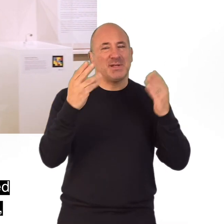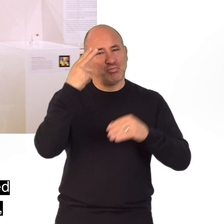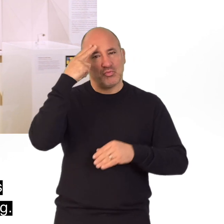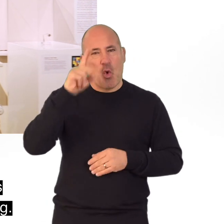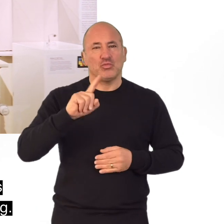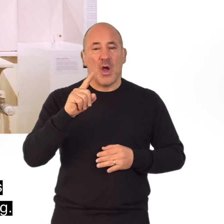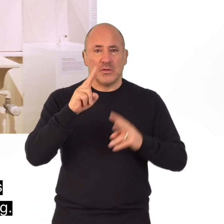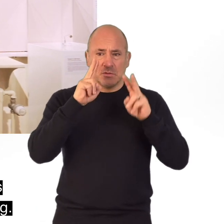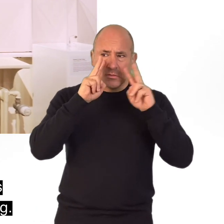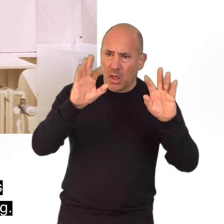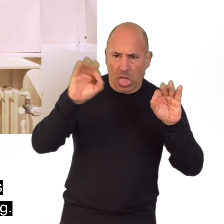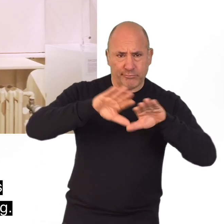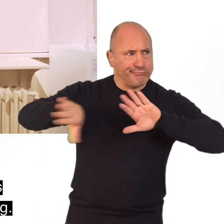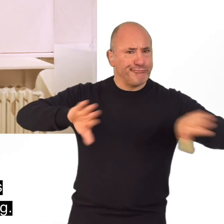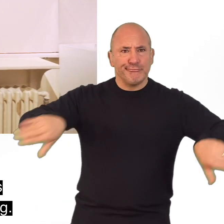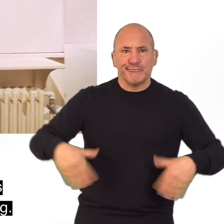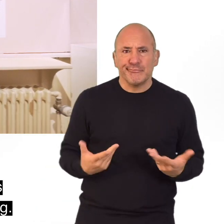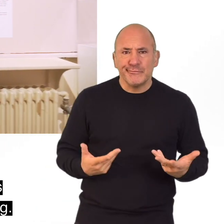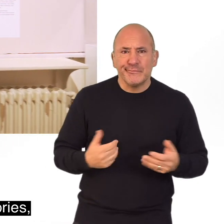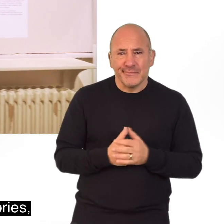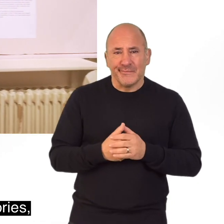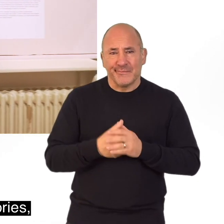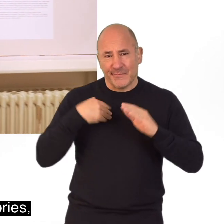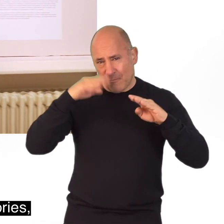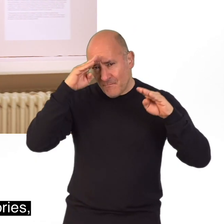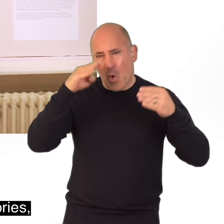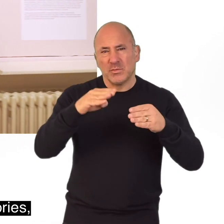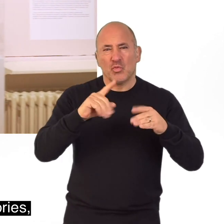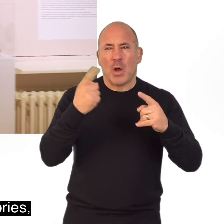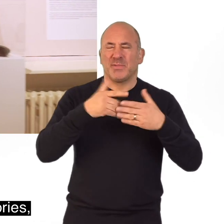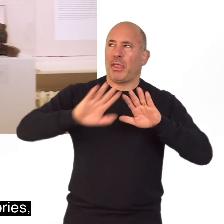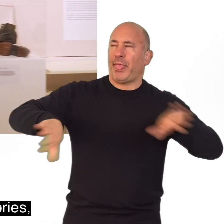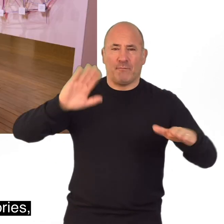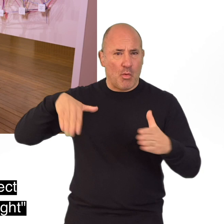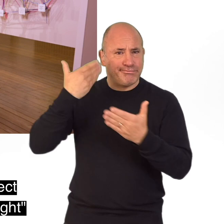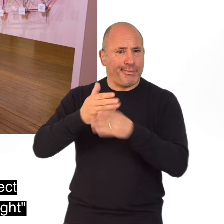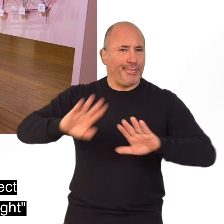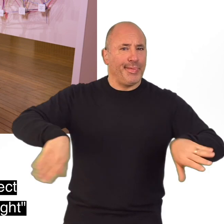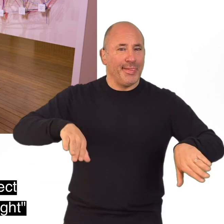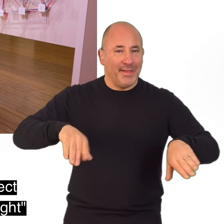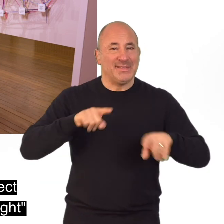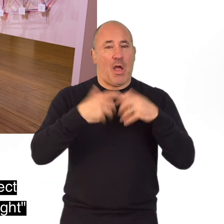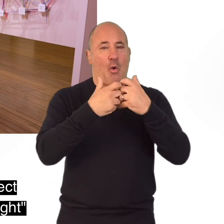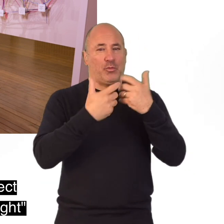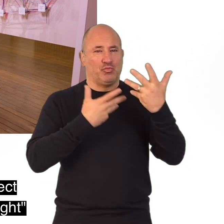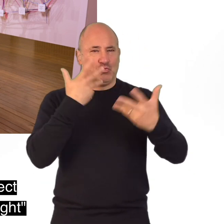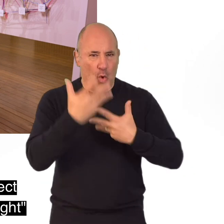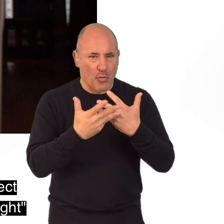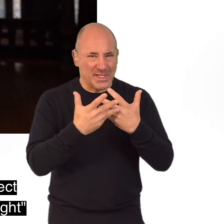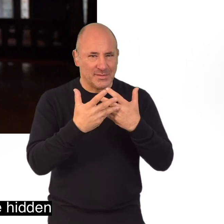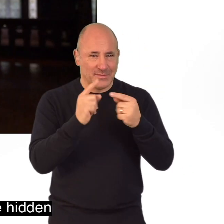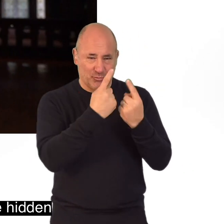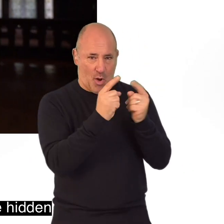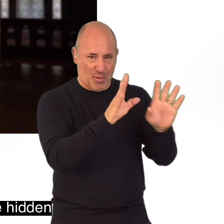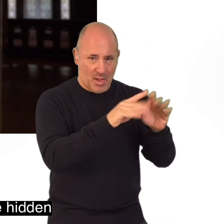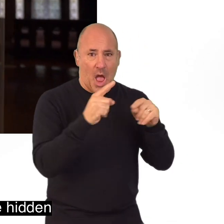of Sight. It's focused on what's been hidden for so long. That's in one way, that's stories, and then the other aspect around Stored Out of Sight